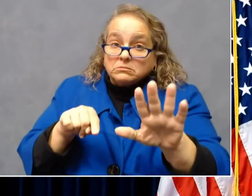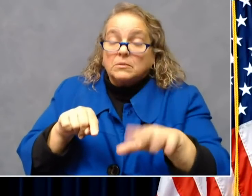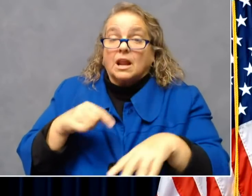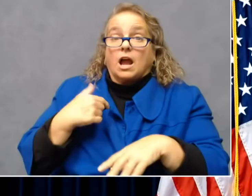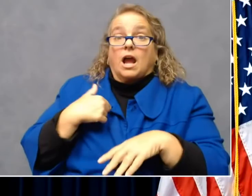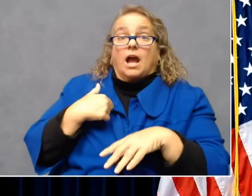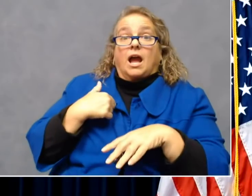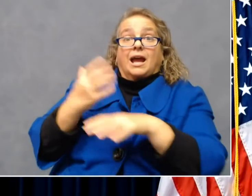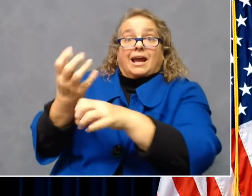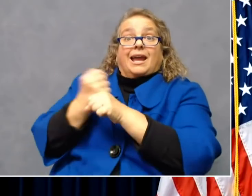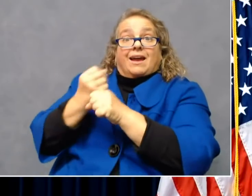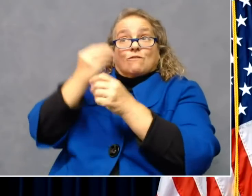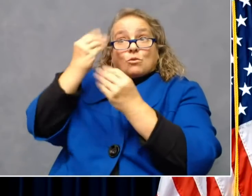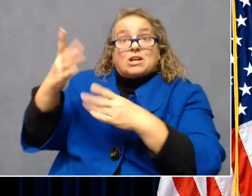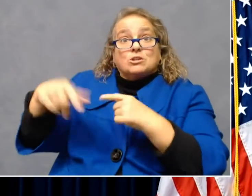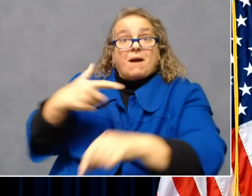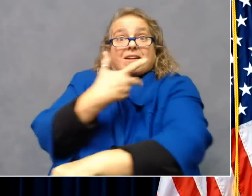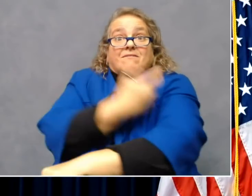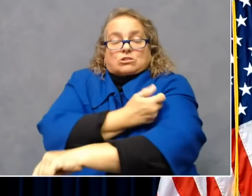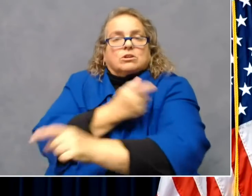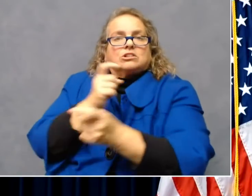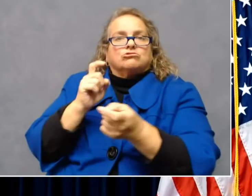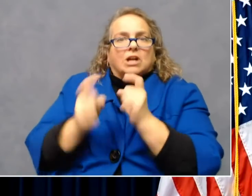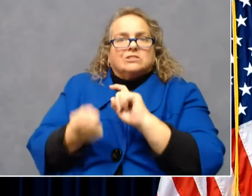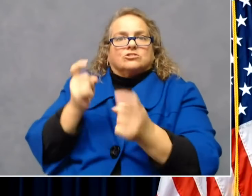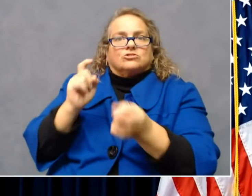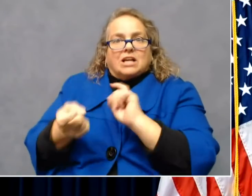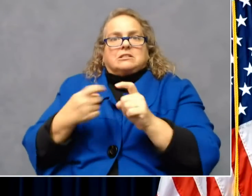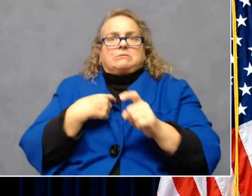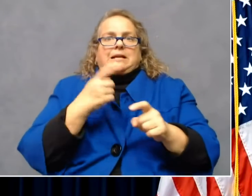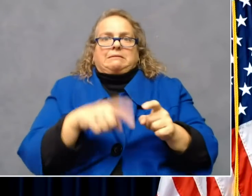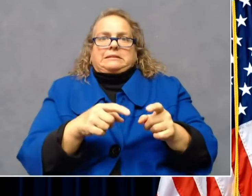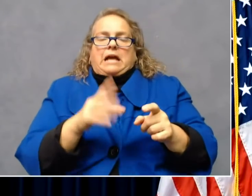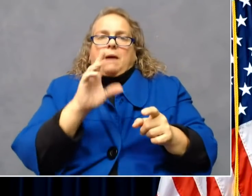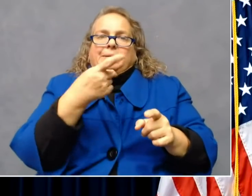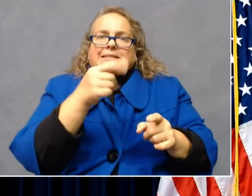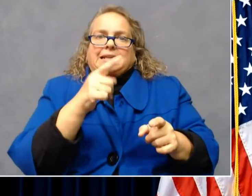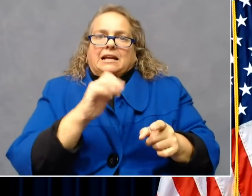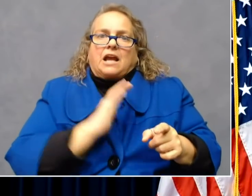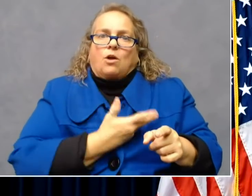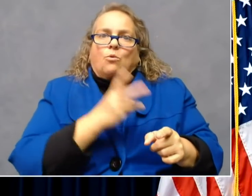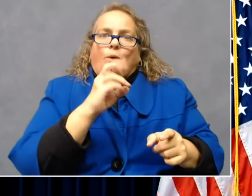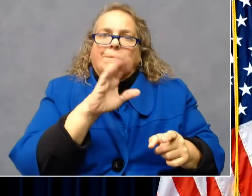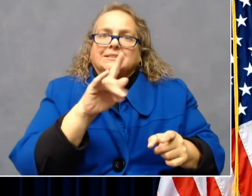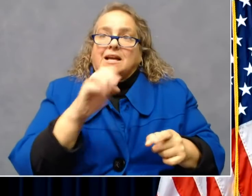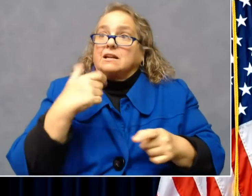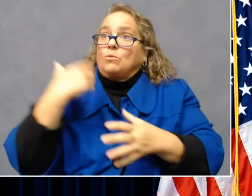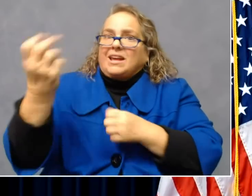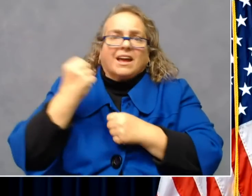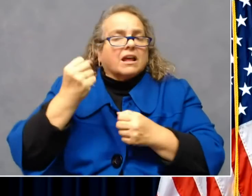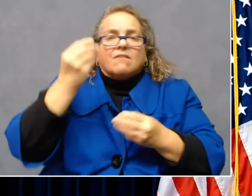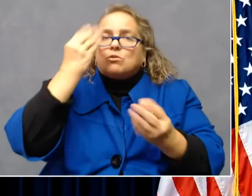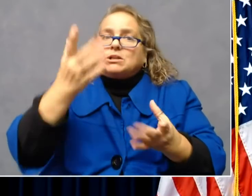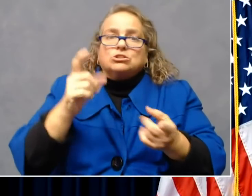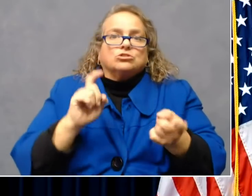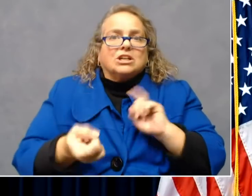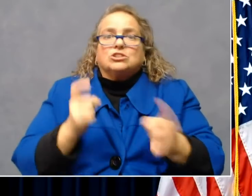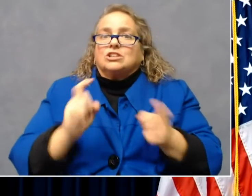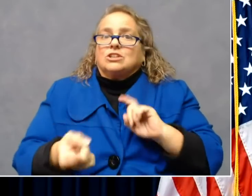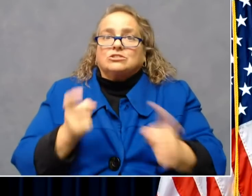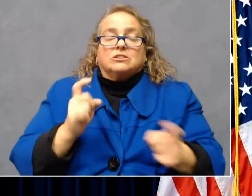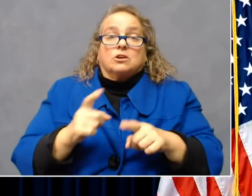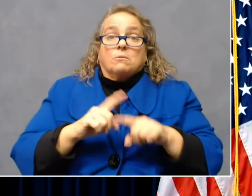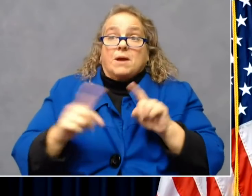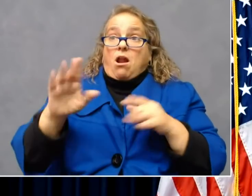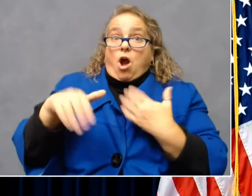Now we're ready to roll with that and to make sure that whatever allocations we get, We are getting out there as quick as possible to those most